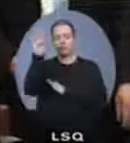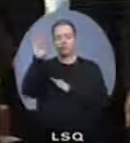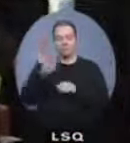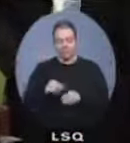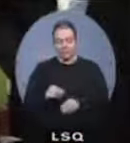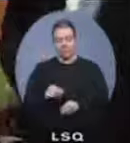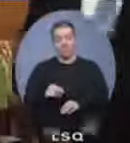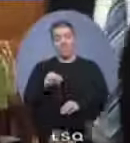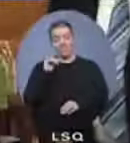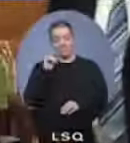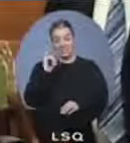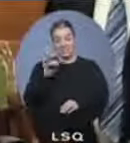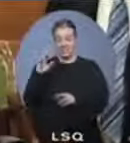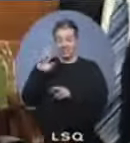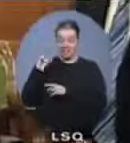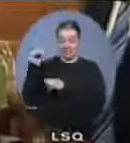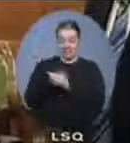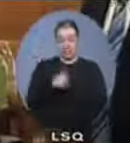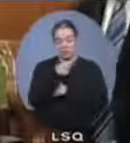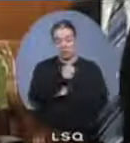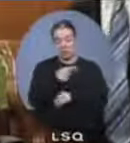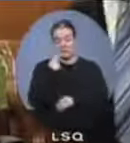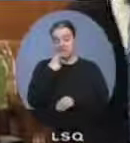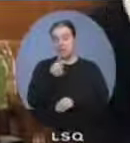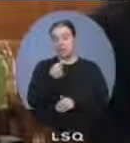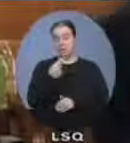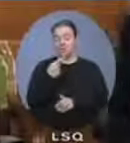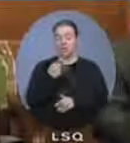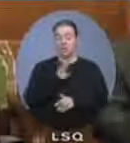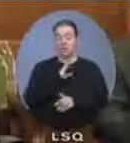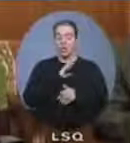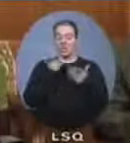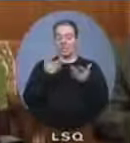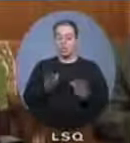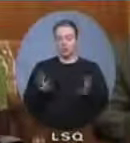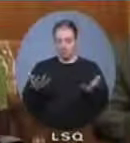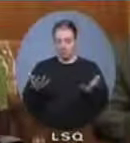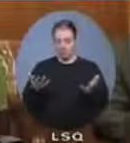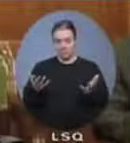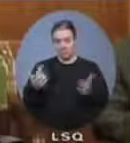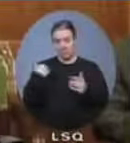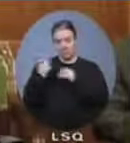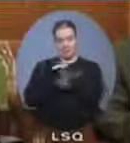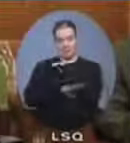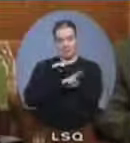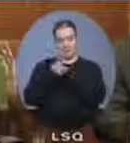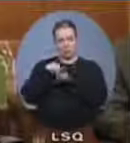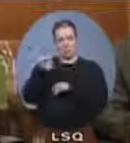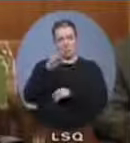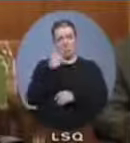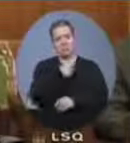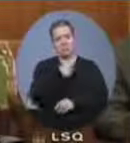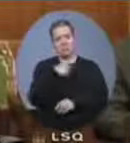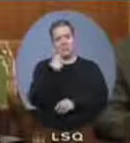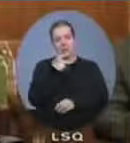would have had it by now. That was in September 2008. His reputation for credibility has never